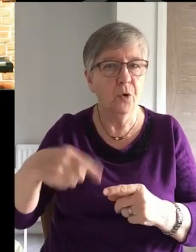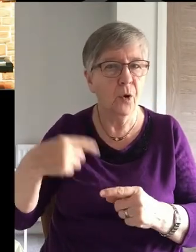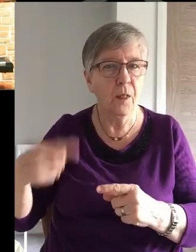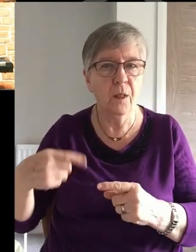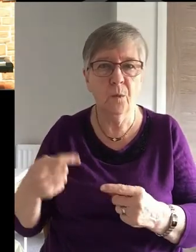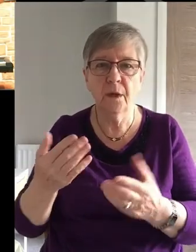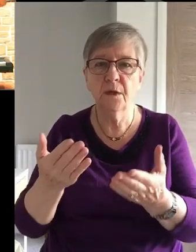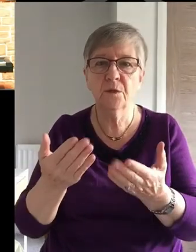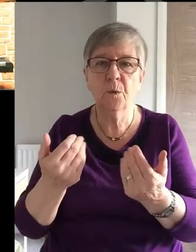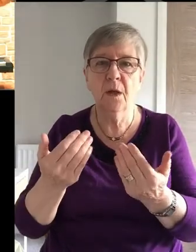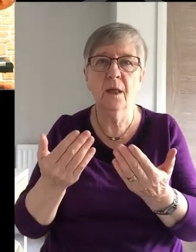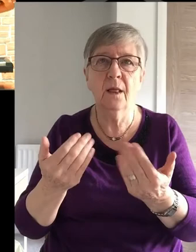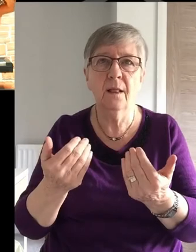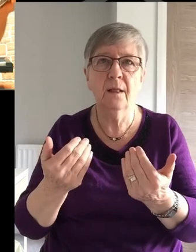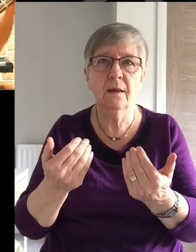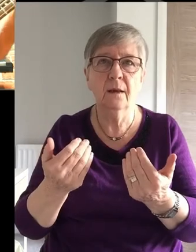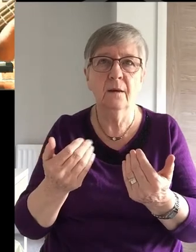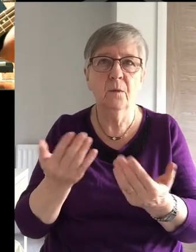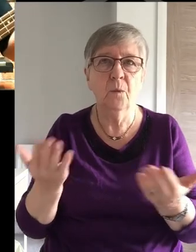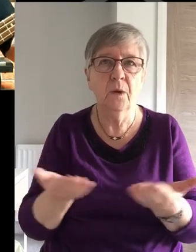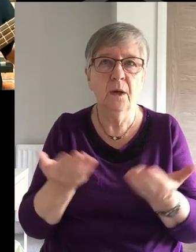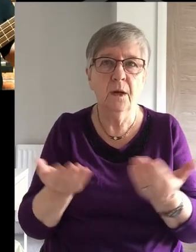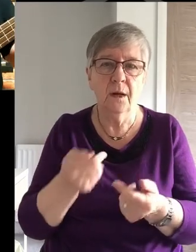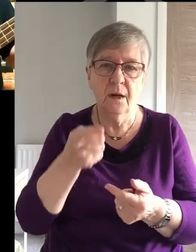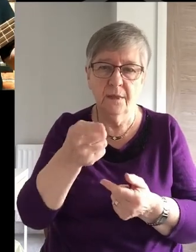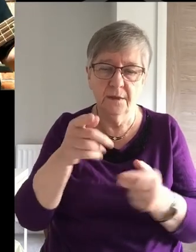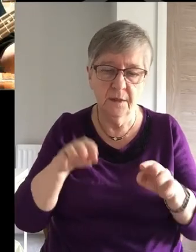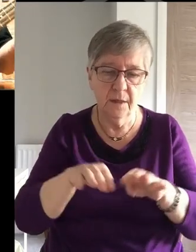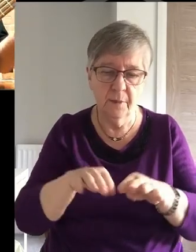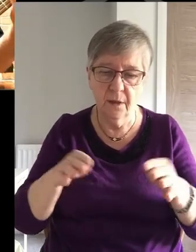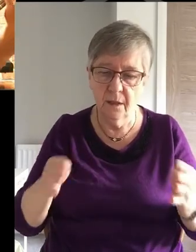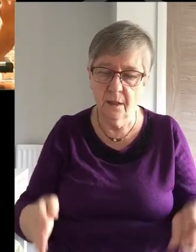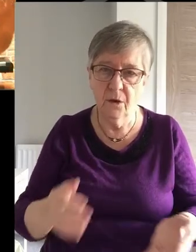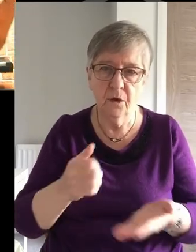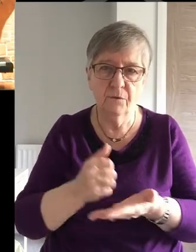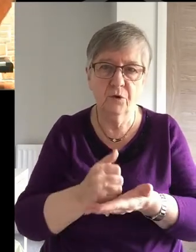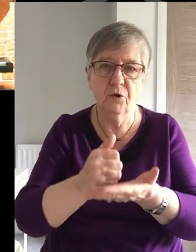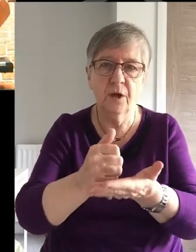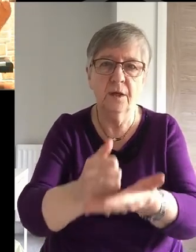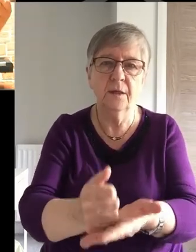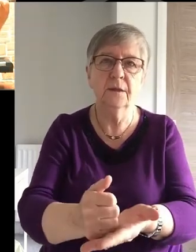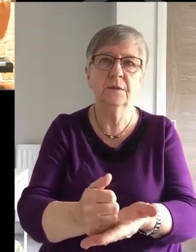ending. You're always welcome at the table.